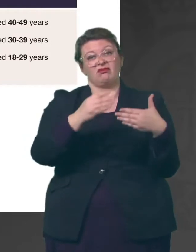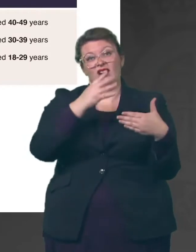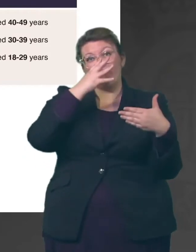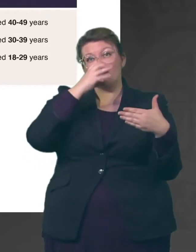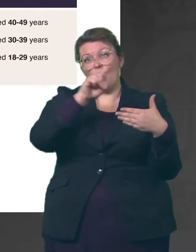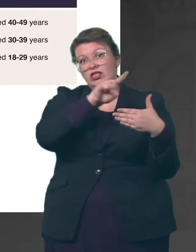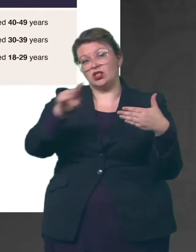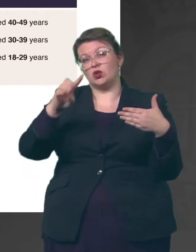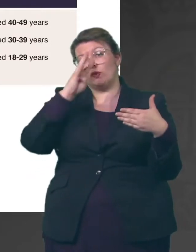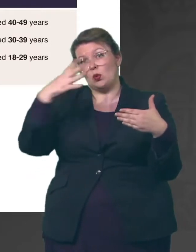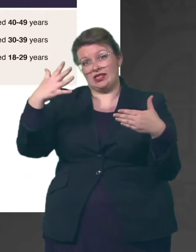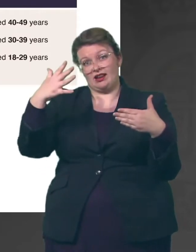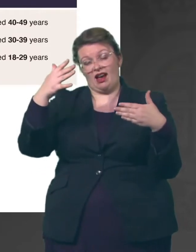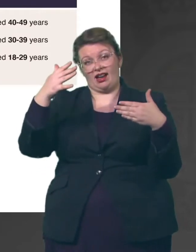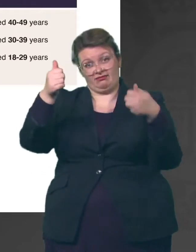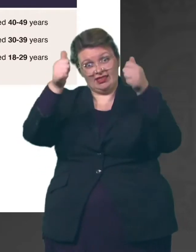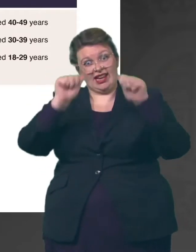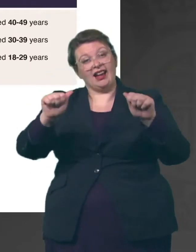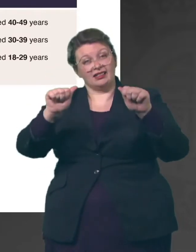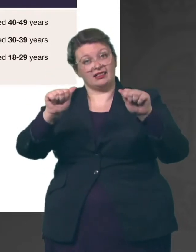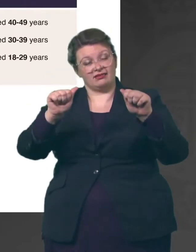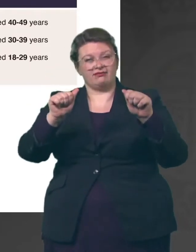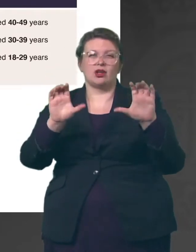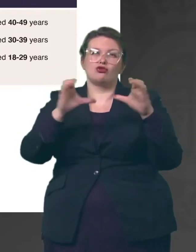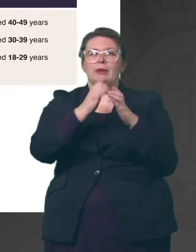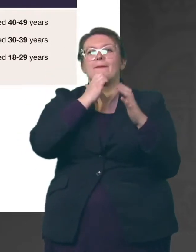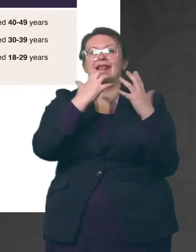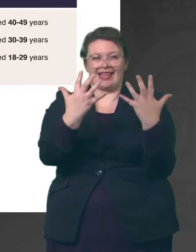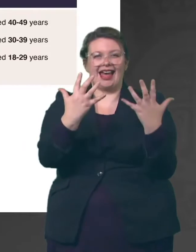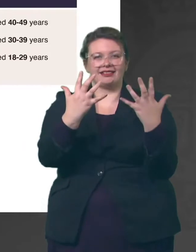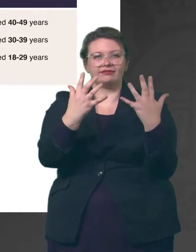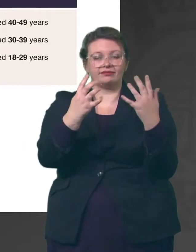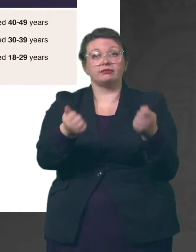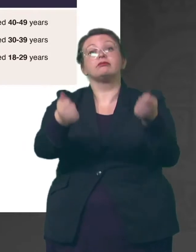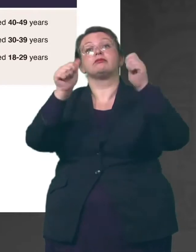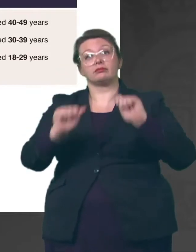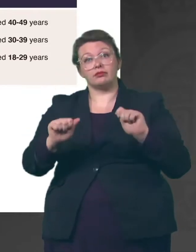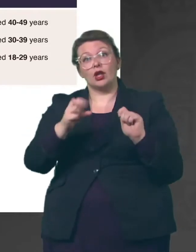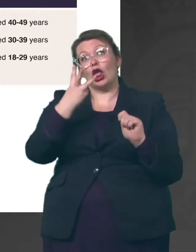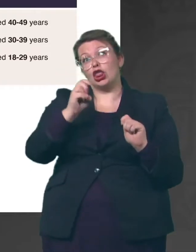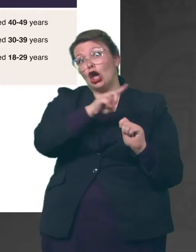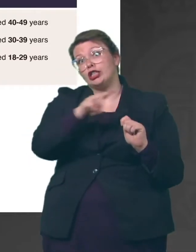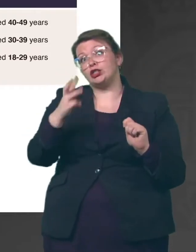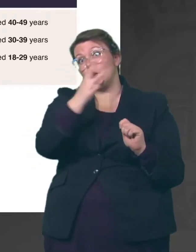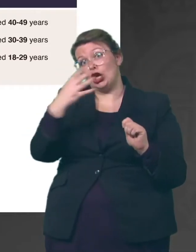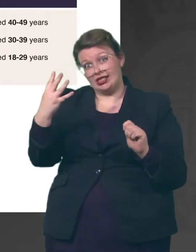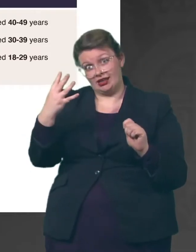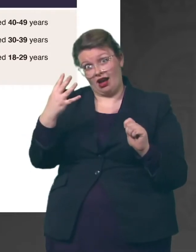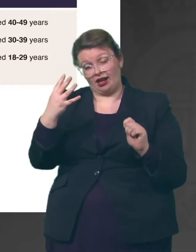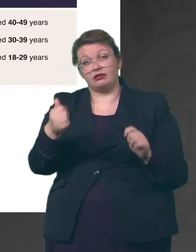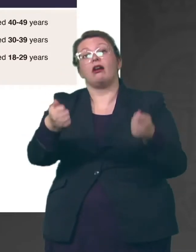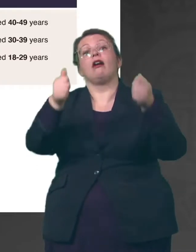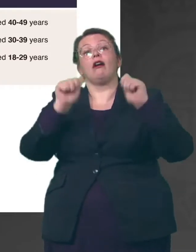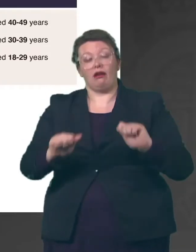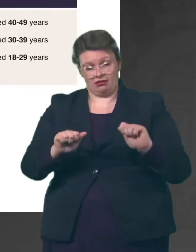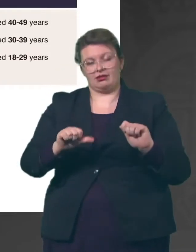will be group 10. Then those 30 to 39, and then those who are 18 to 29,